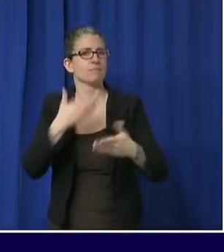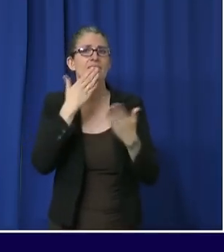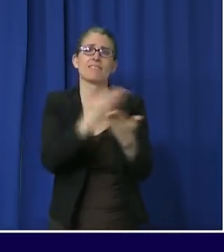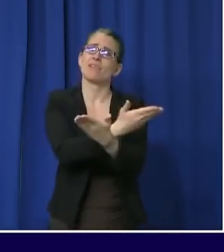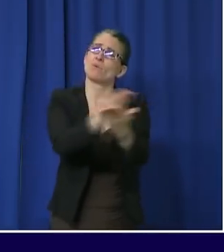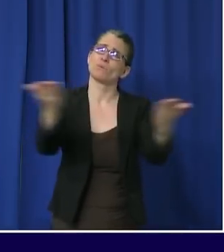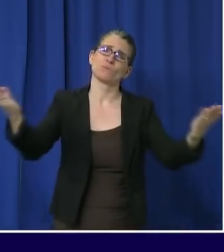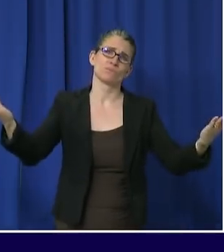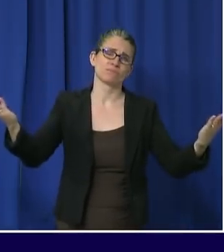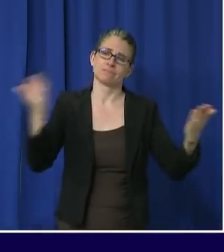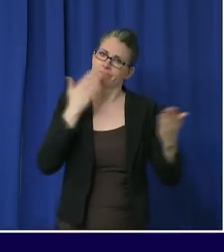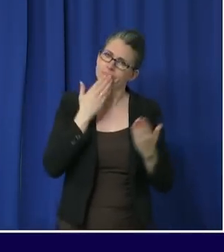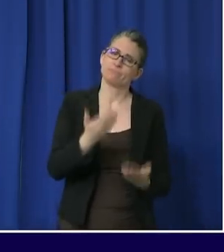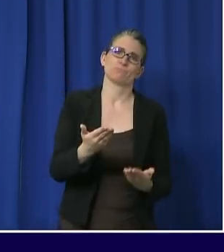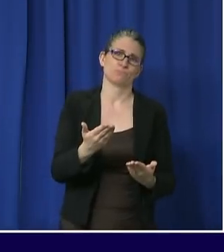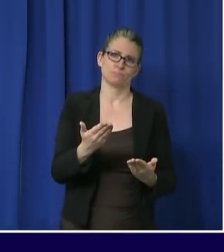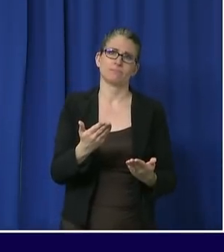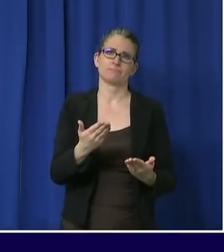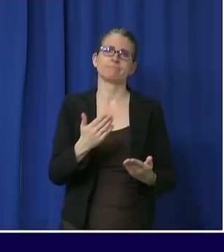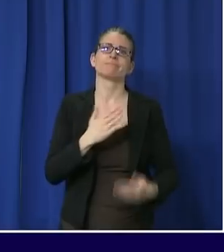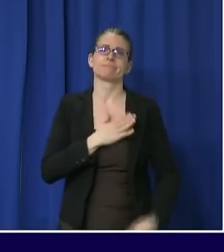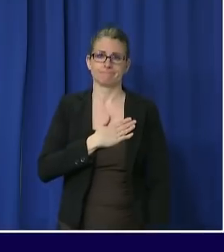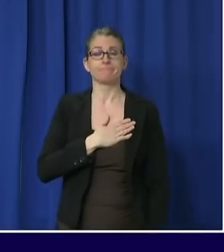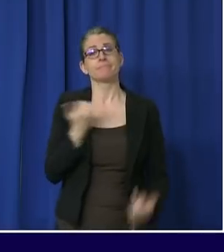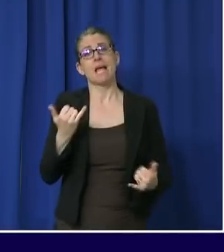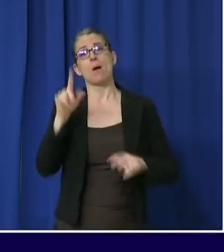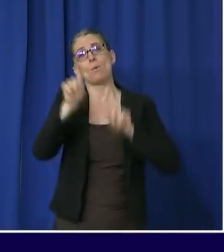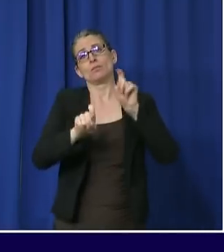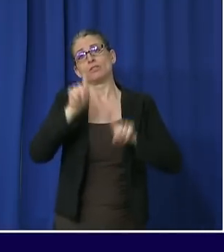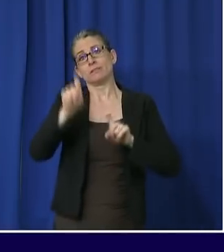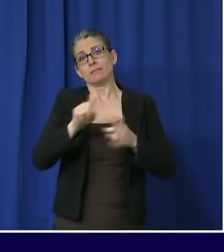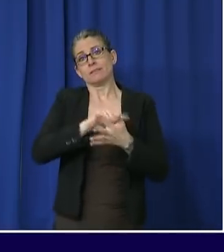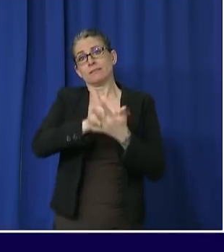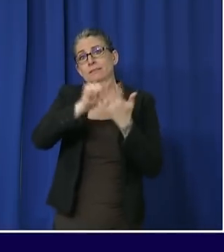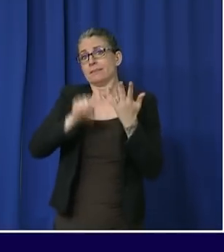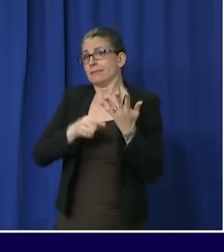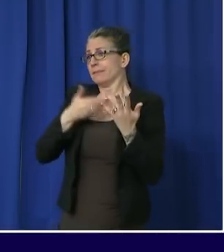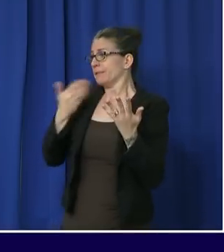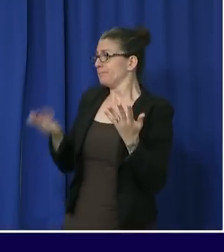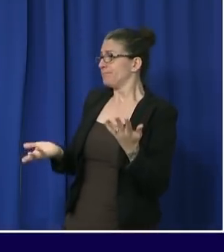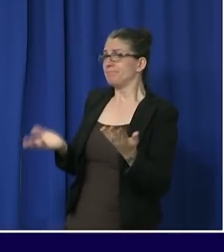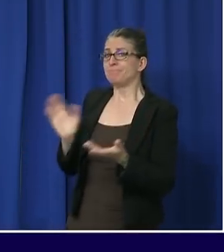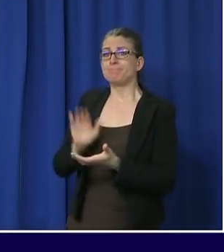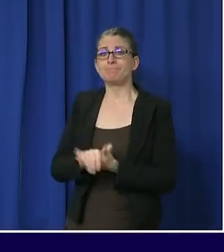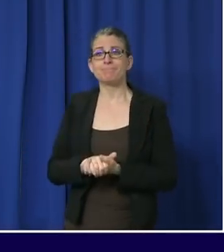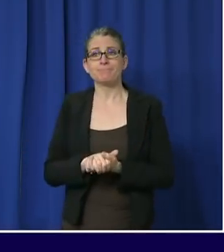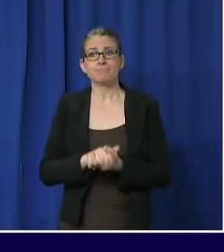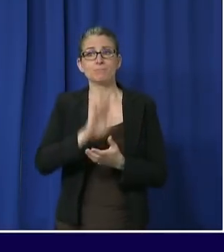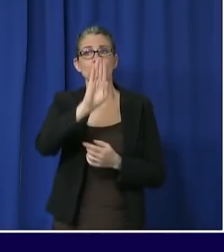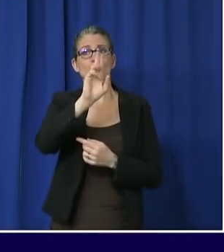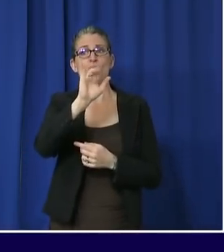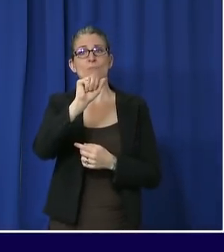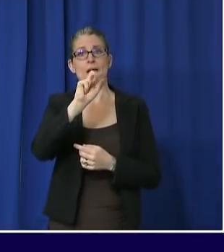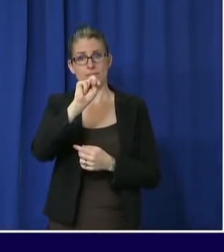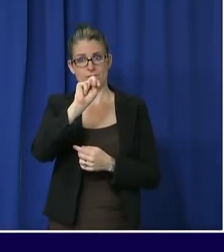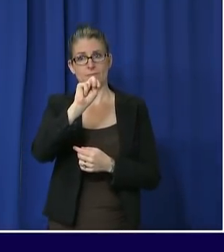turn things over to our colleagues in the media. And we will turn first to Brian Sullivan over from